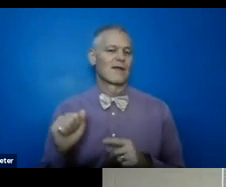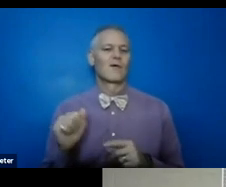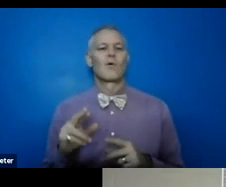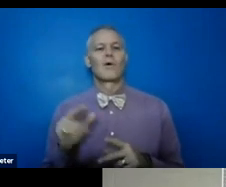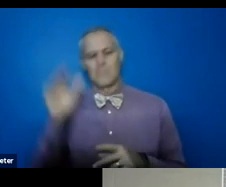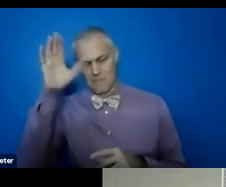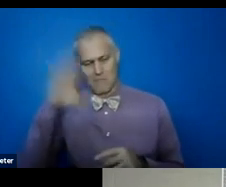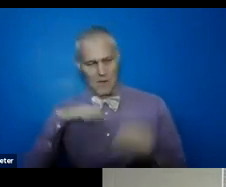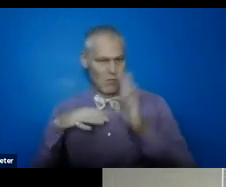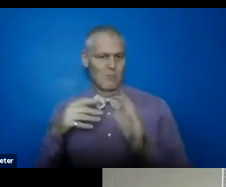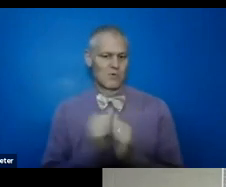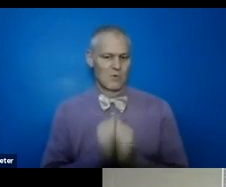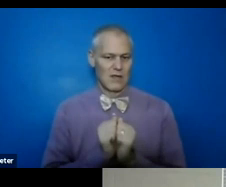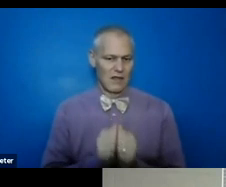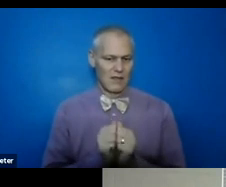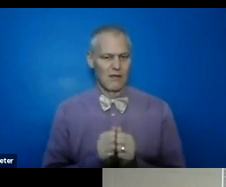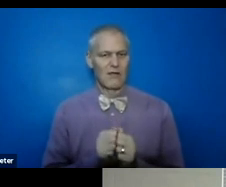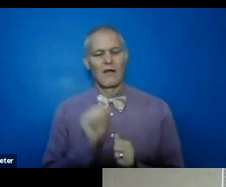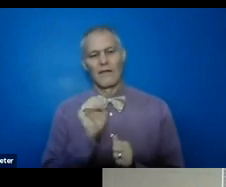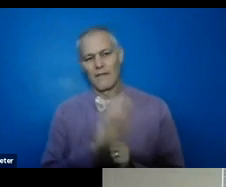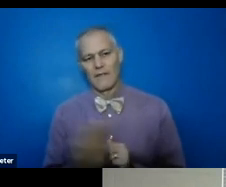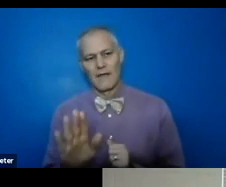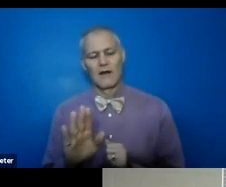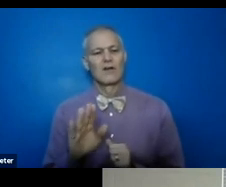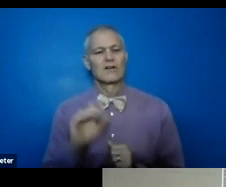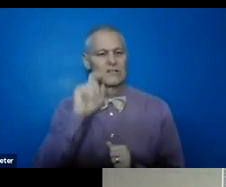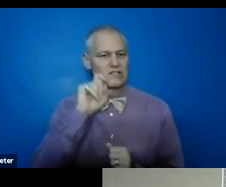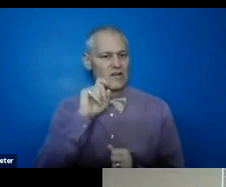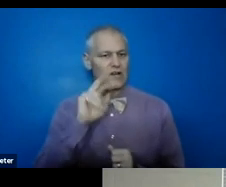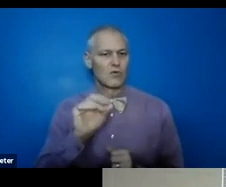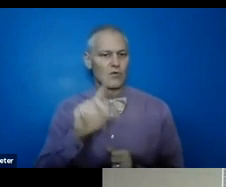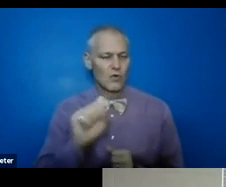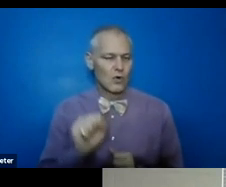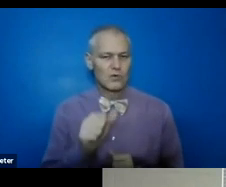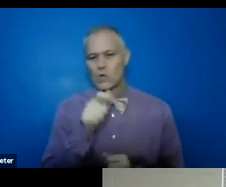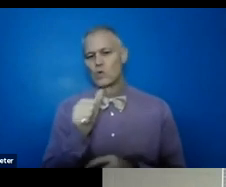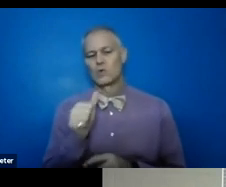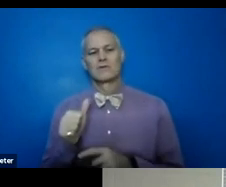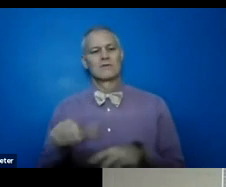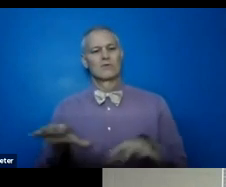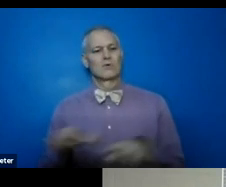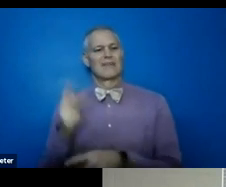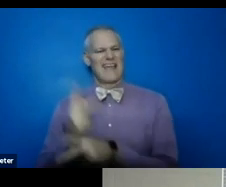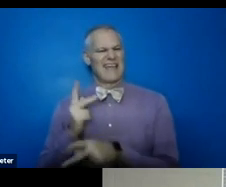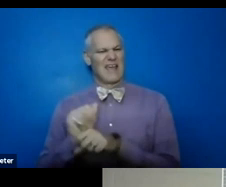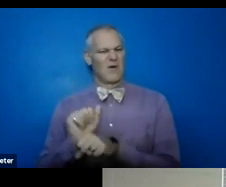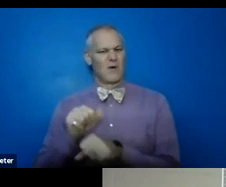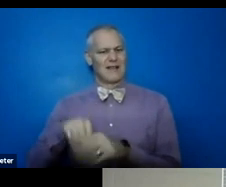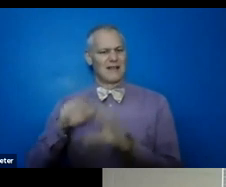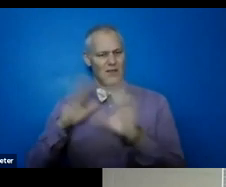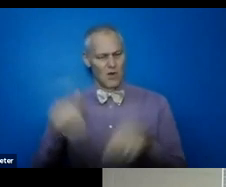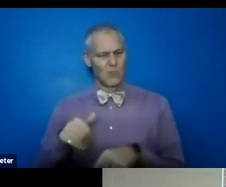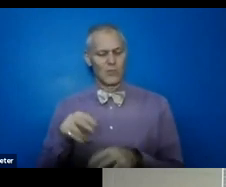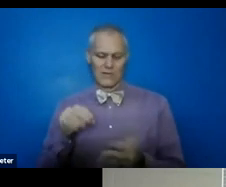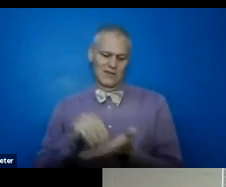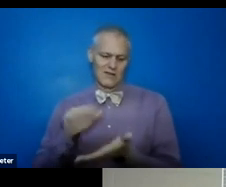women together on their gender roles, who's doing care work in the home, and so on. And in those cases, we can actually document reductions